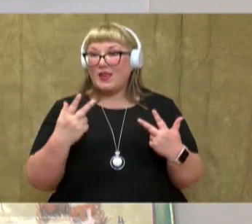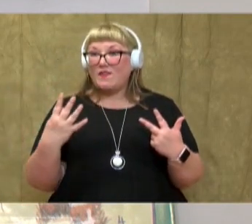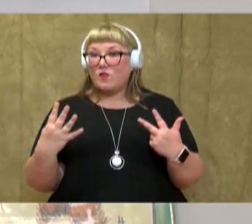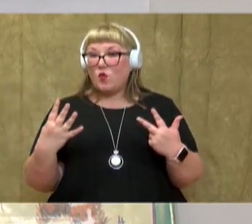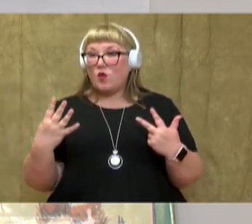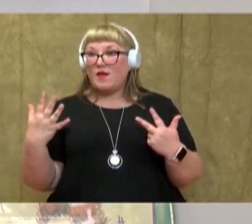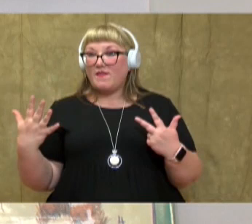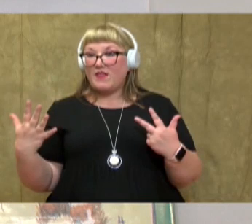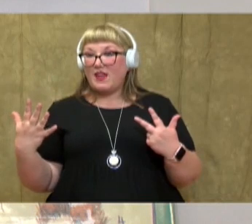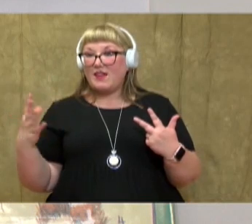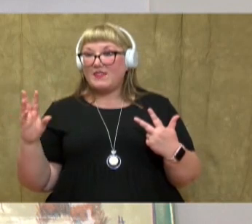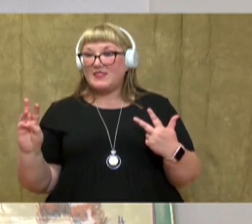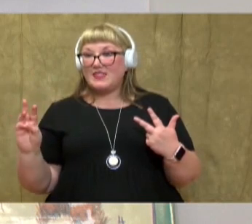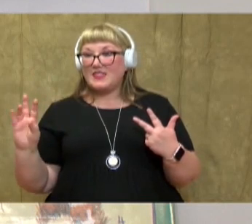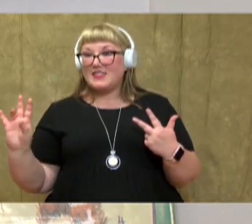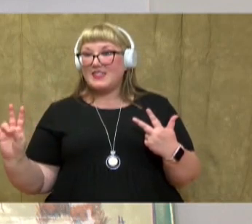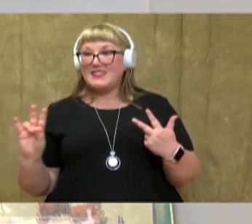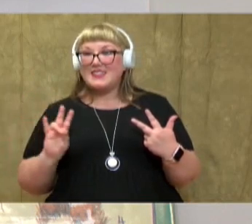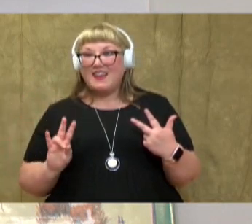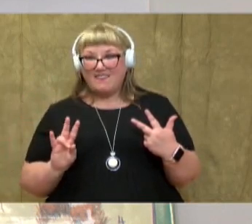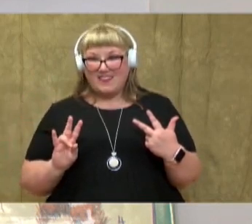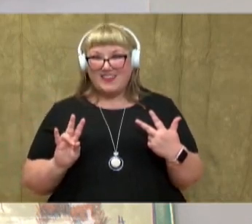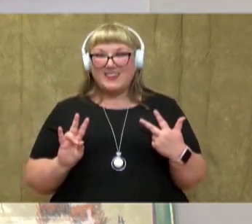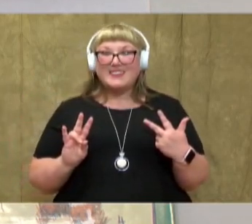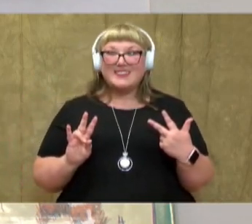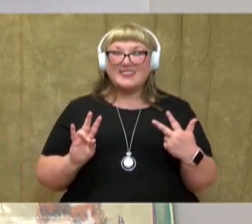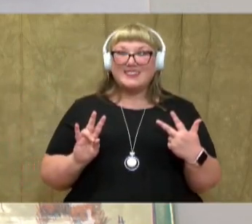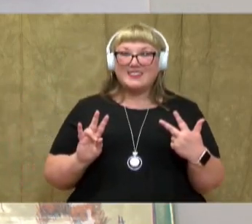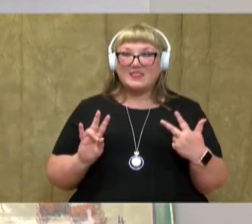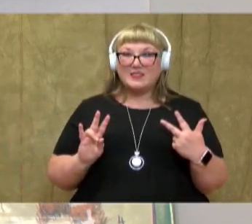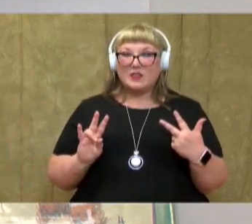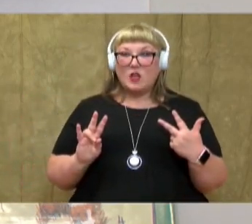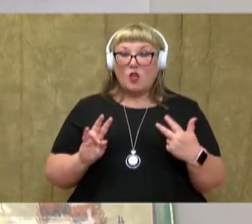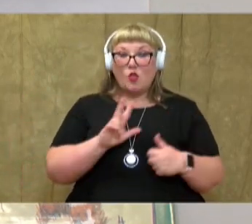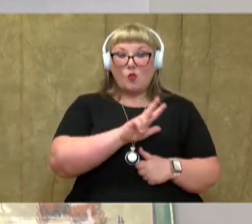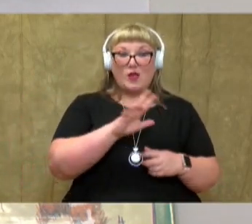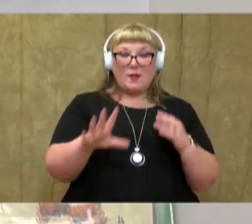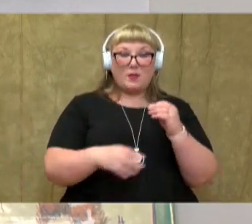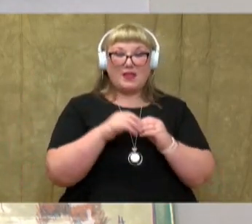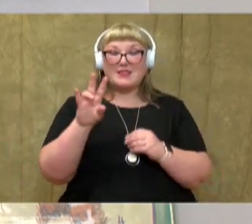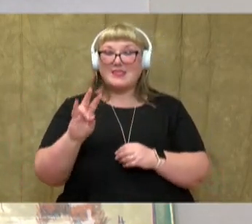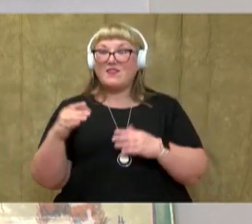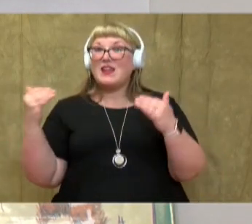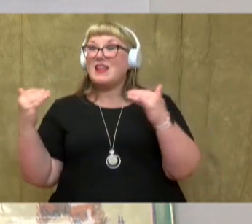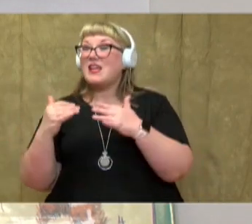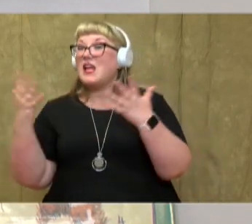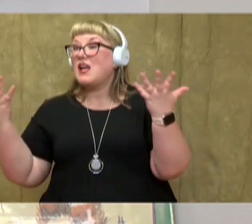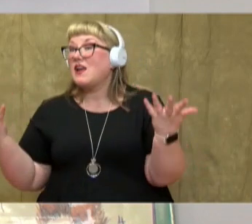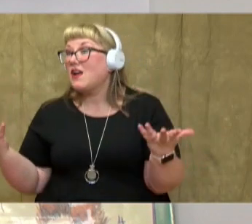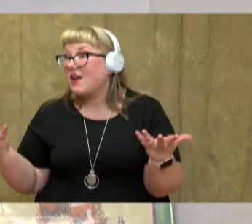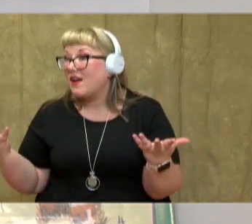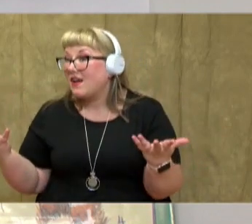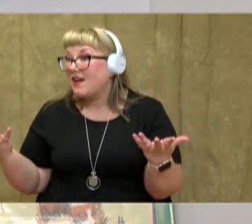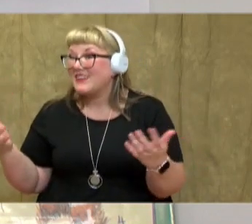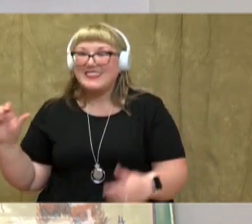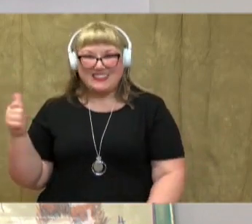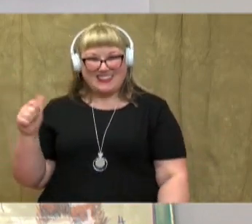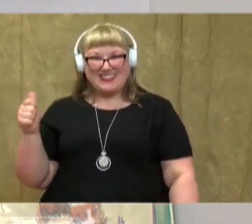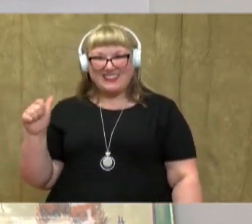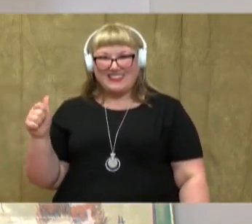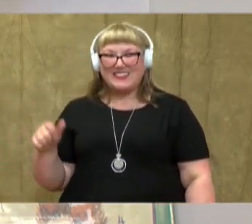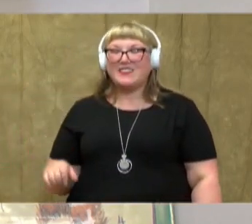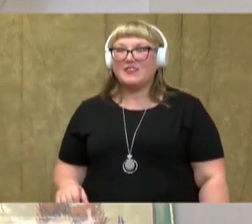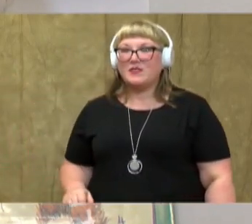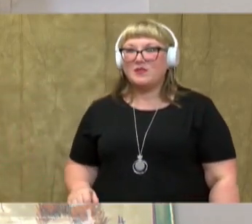three, four, five, six, seven. And we know that 3 plus 7 makes